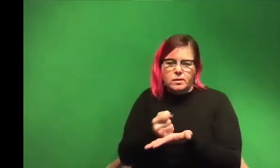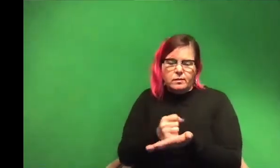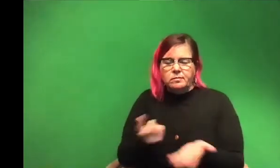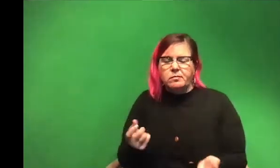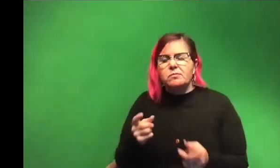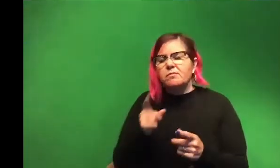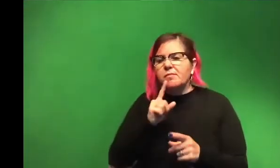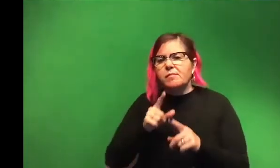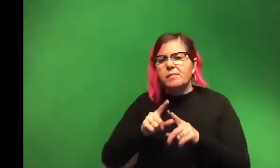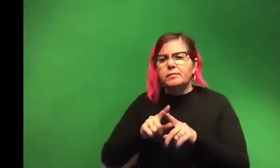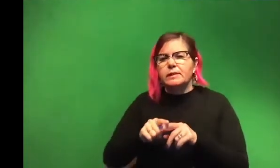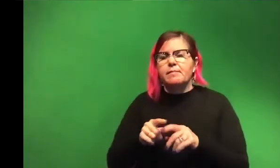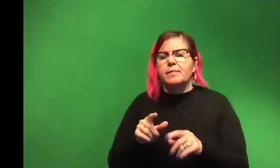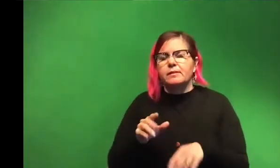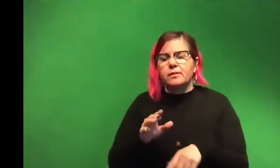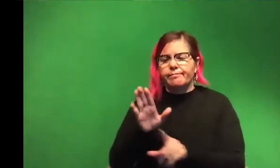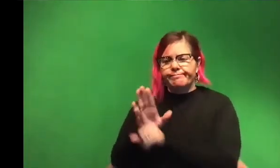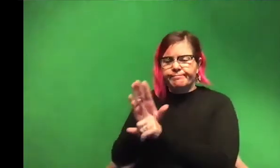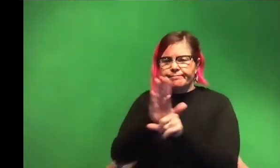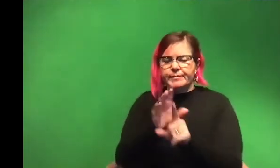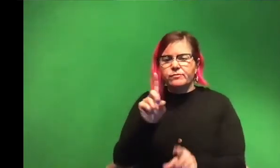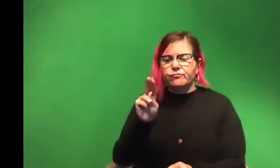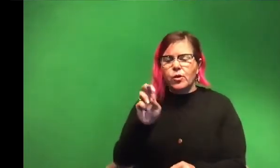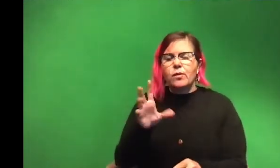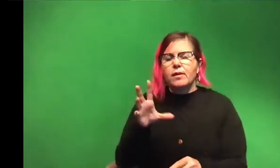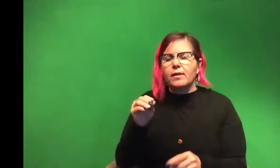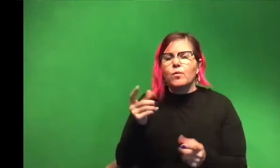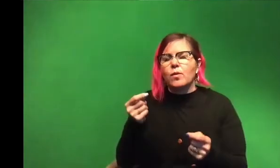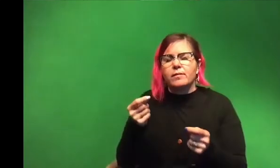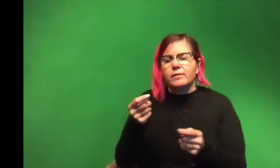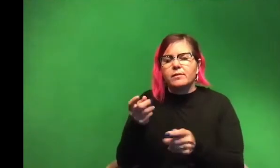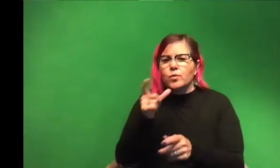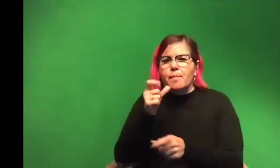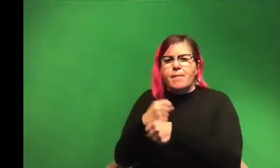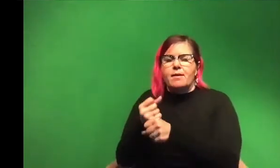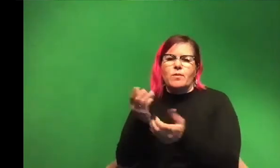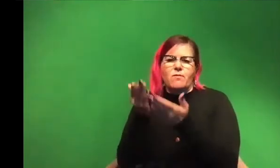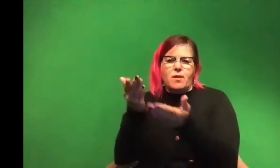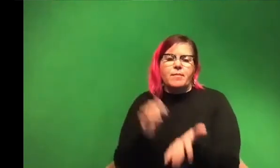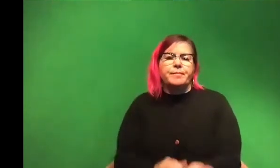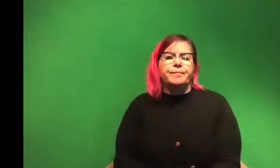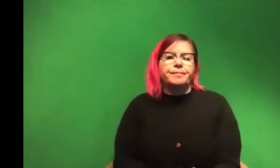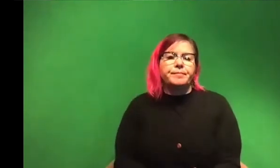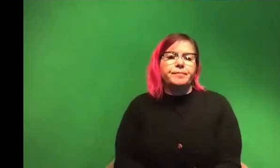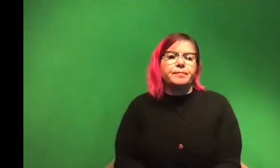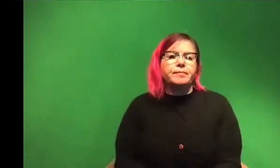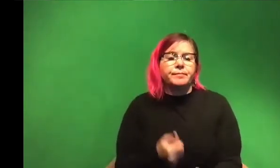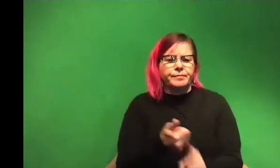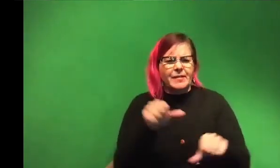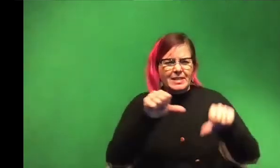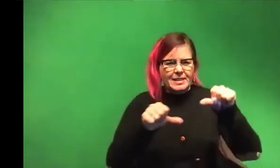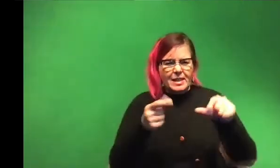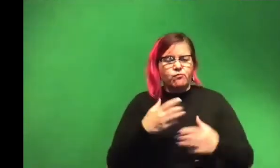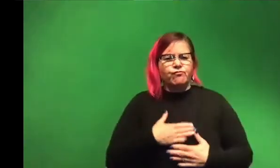just depends on the aircraft and what the manufacturer recommends. Awesome. So as a scientist, what do you do in your spare